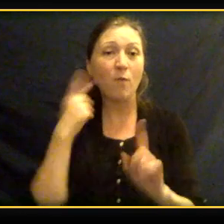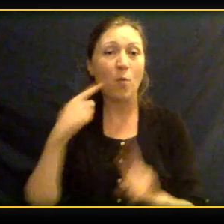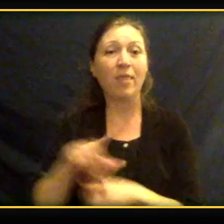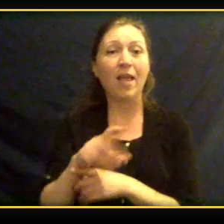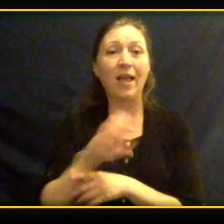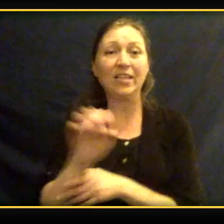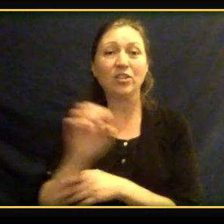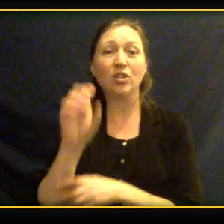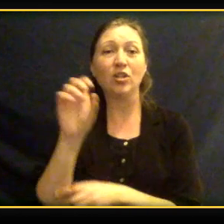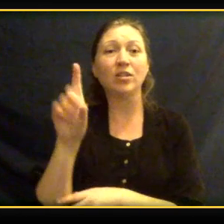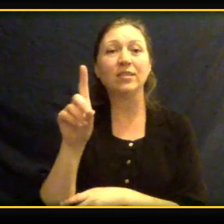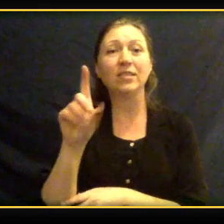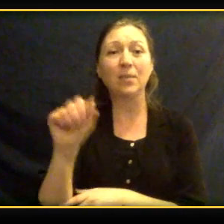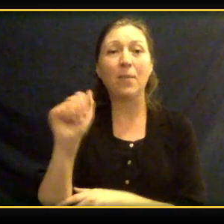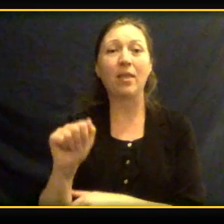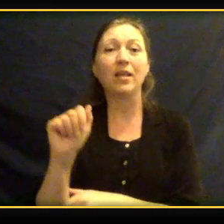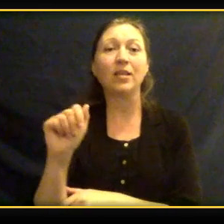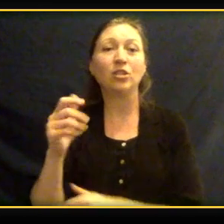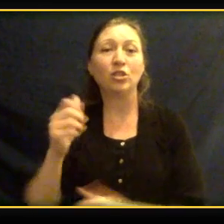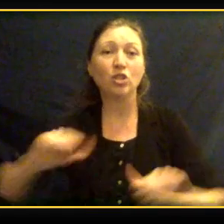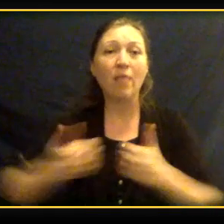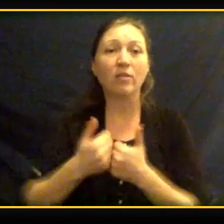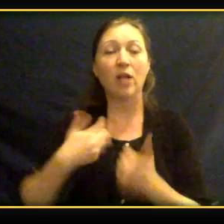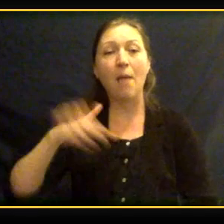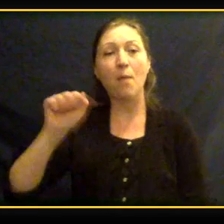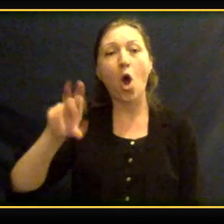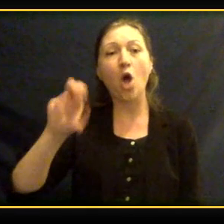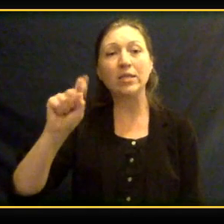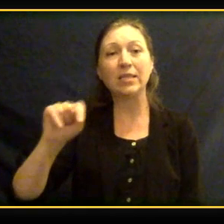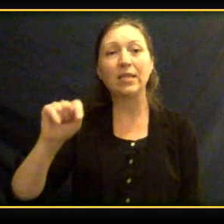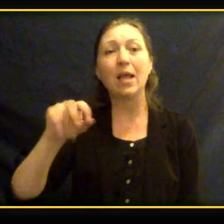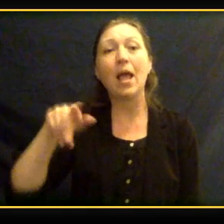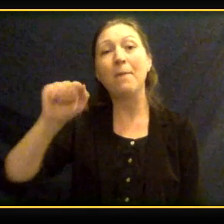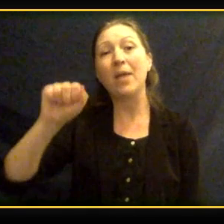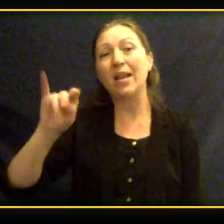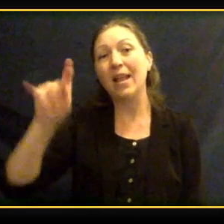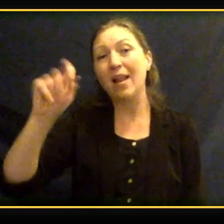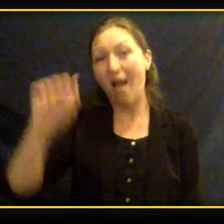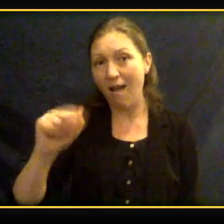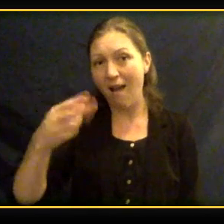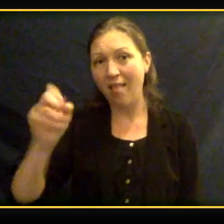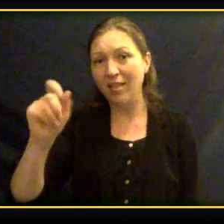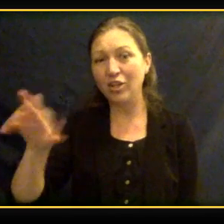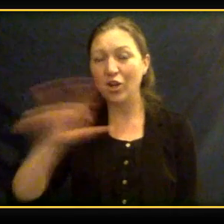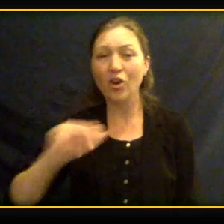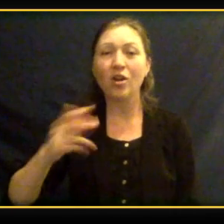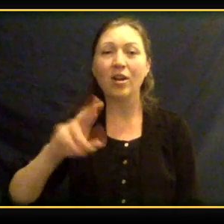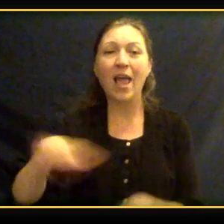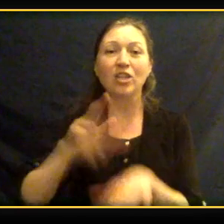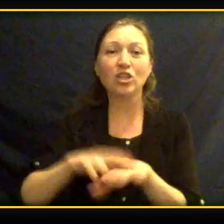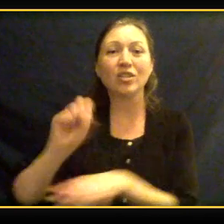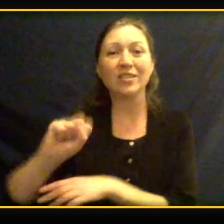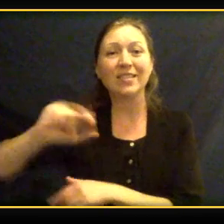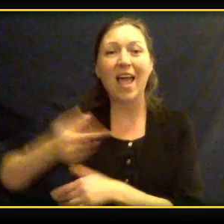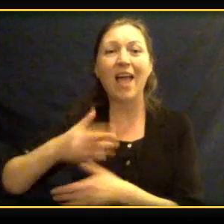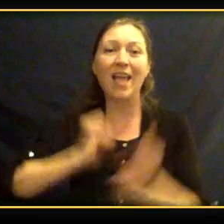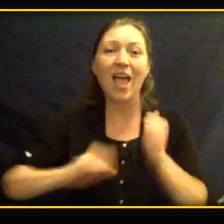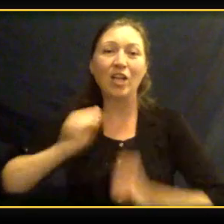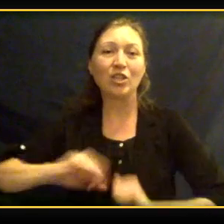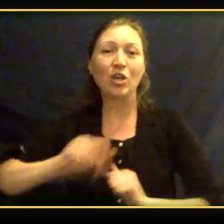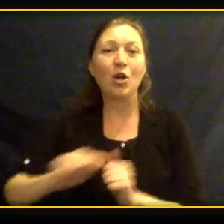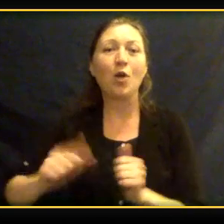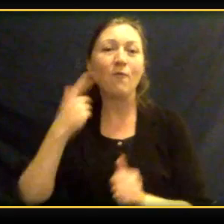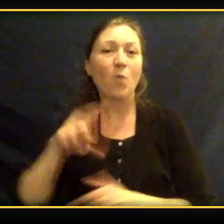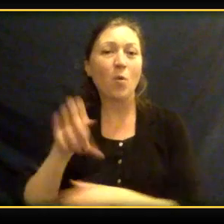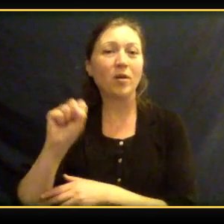Challenge. I'm actor and singer-songwriter Austin P. McKenzie. I'm Anita Hollander, National Chair of SAG-AFTRA Performers with Disabilities. I'm Kobe